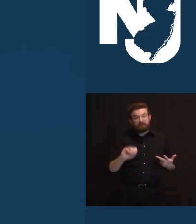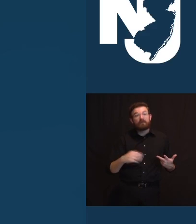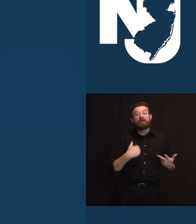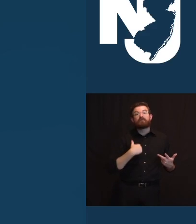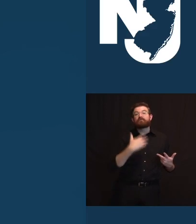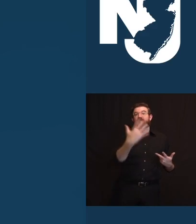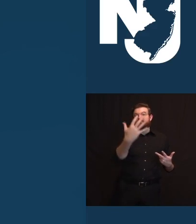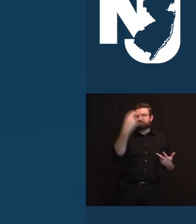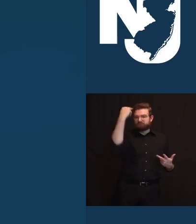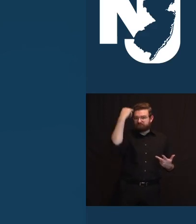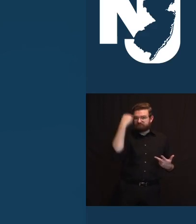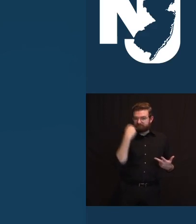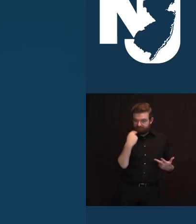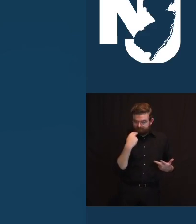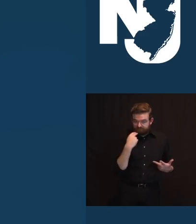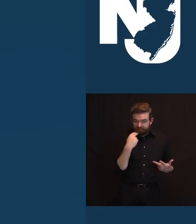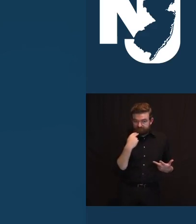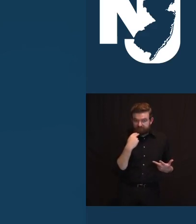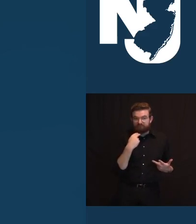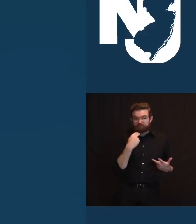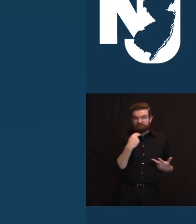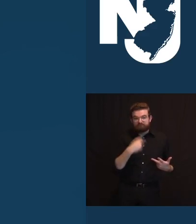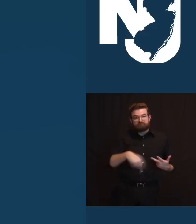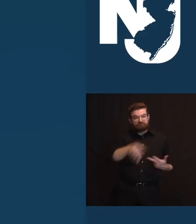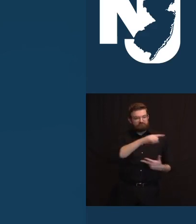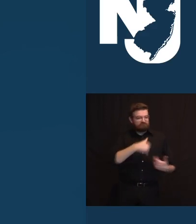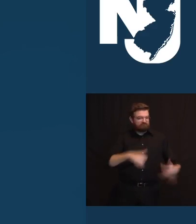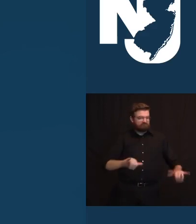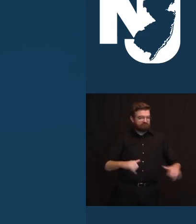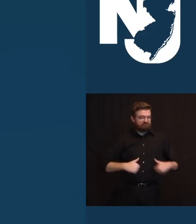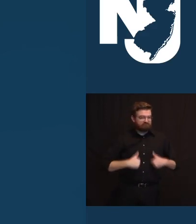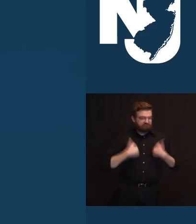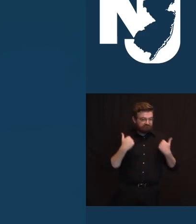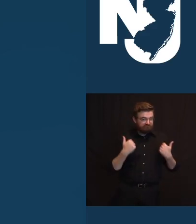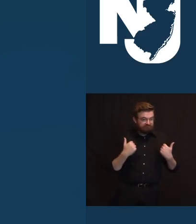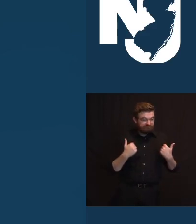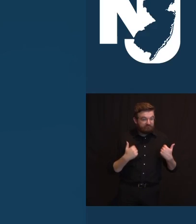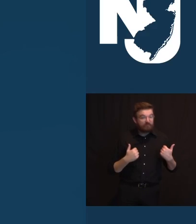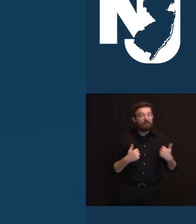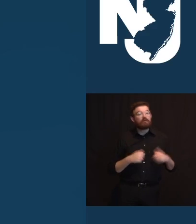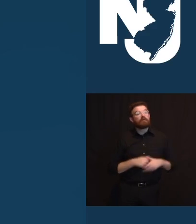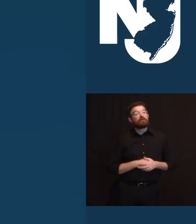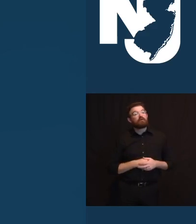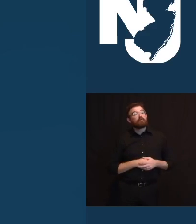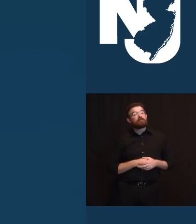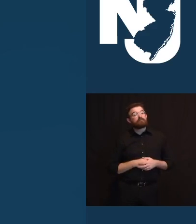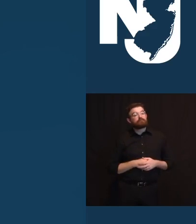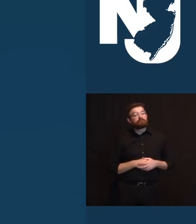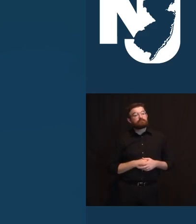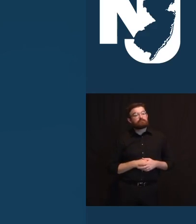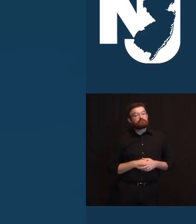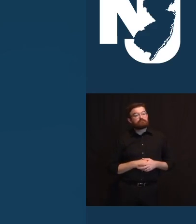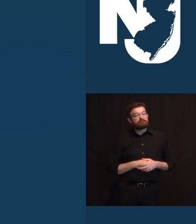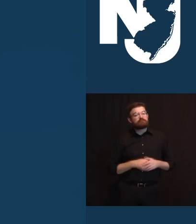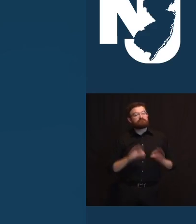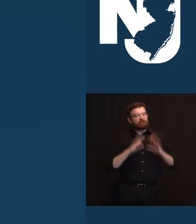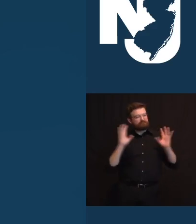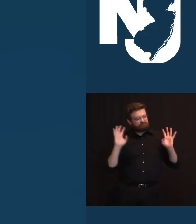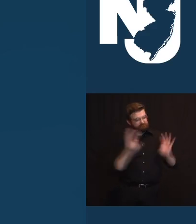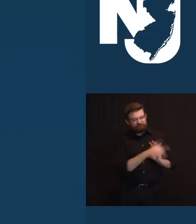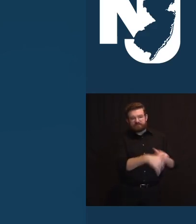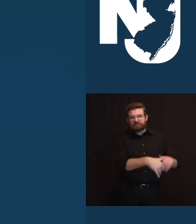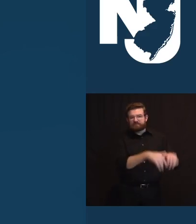Samantha, Nicolette, Cameron, and Justin. The family gathered at Mark's graveside this past Sunday to honor his life and pay